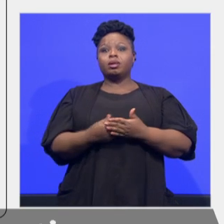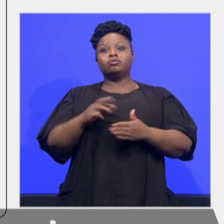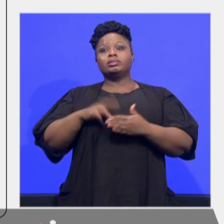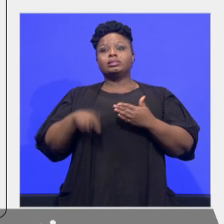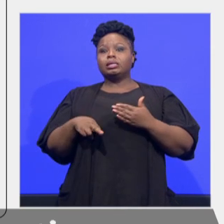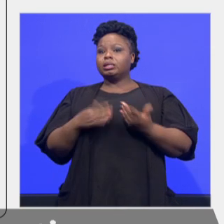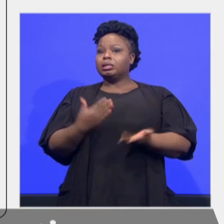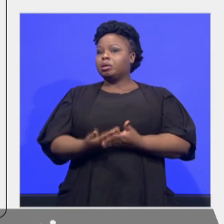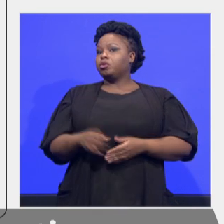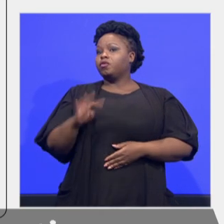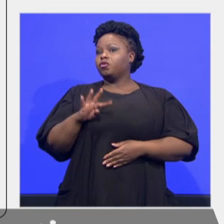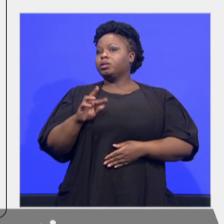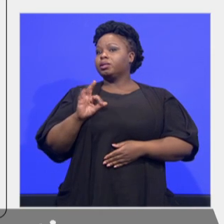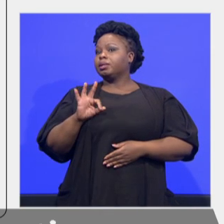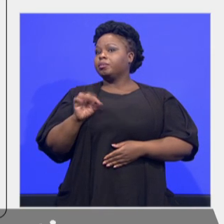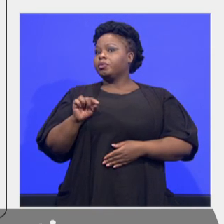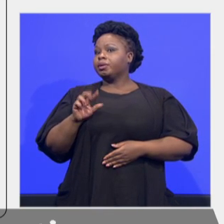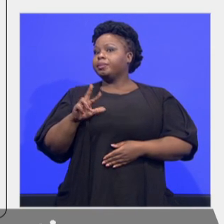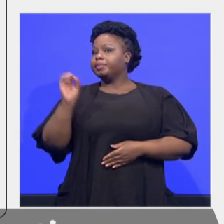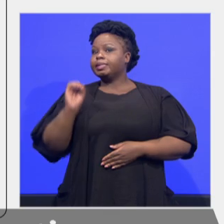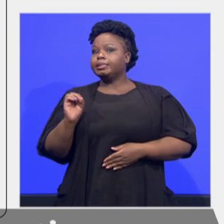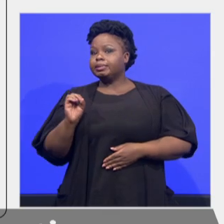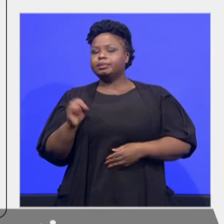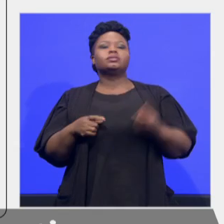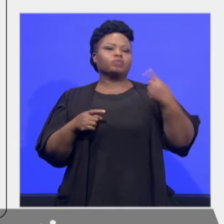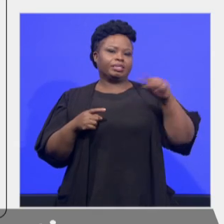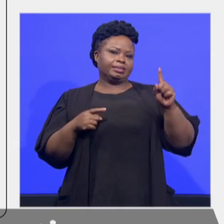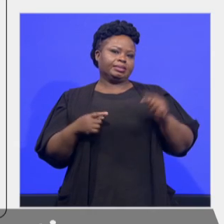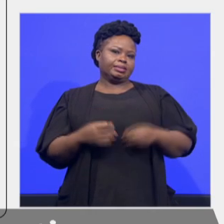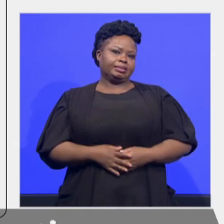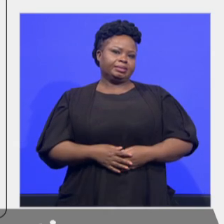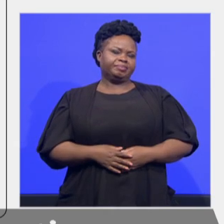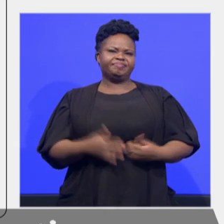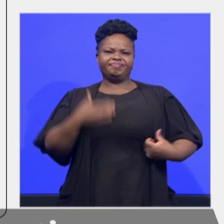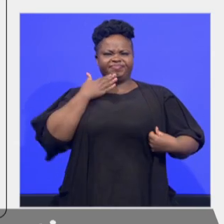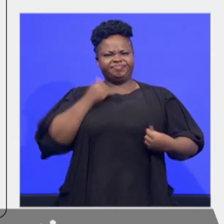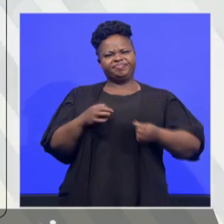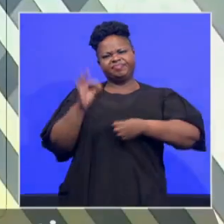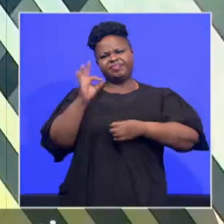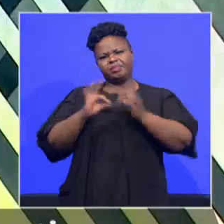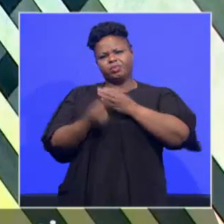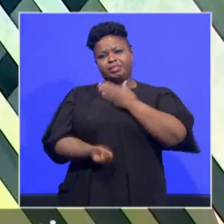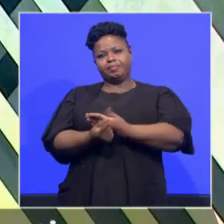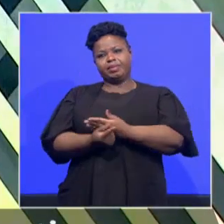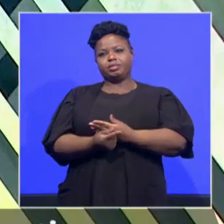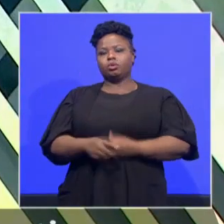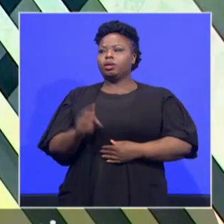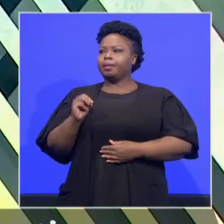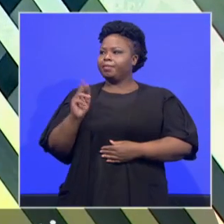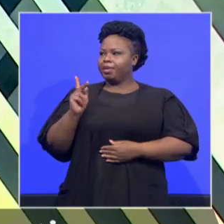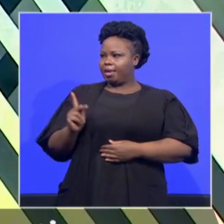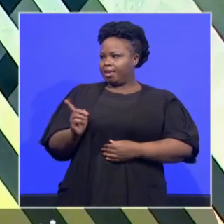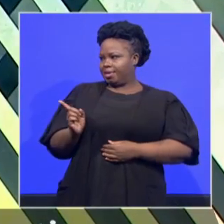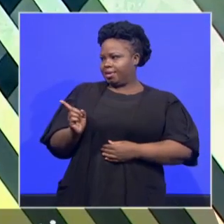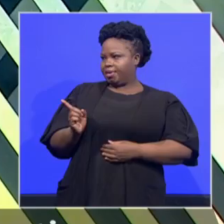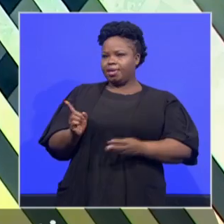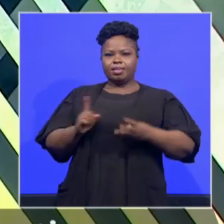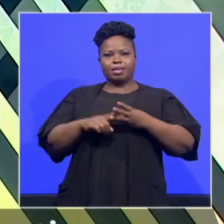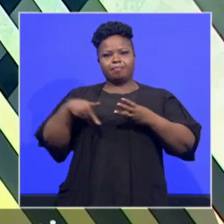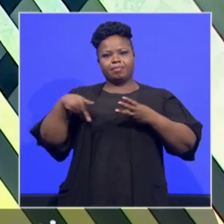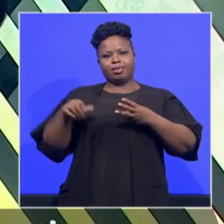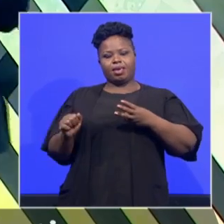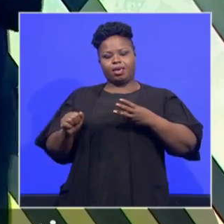is 43.8%. That's correct. Yeah. Talk to us about what's happening with the MK Party and the Patriotic Alliance,